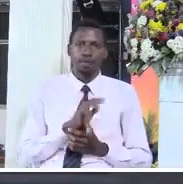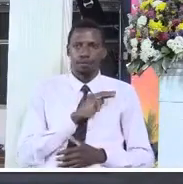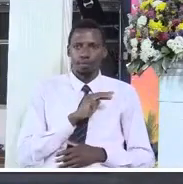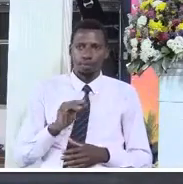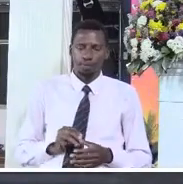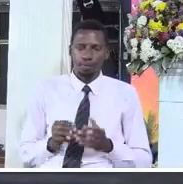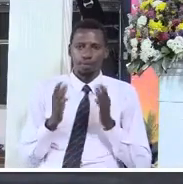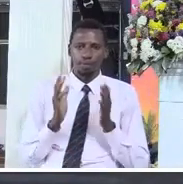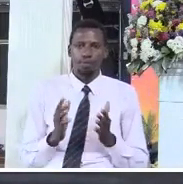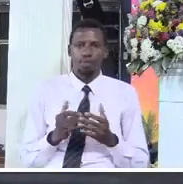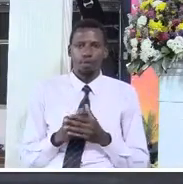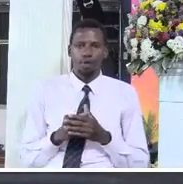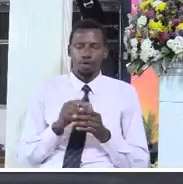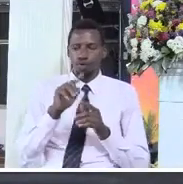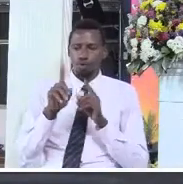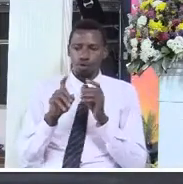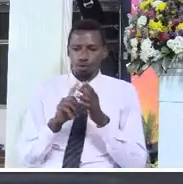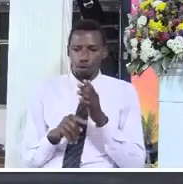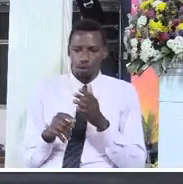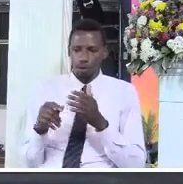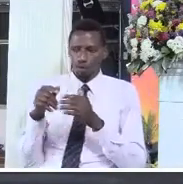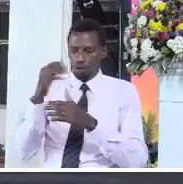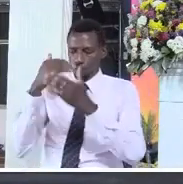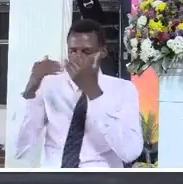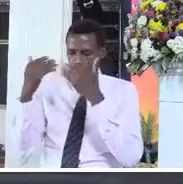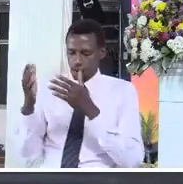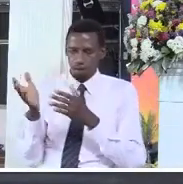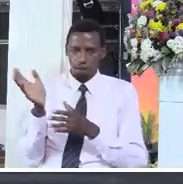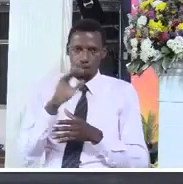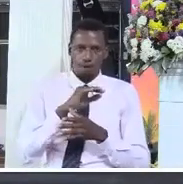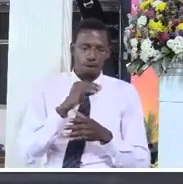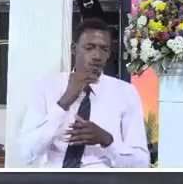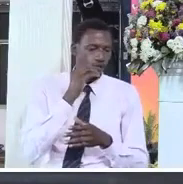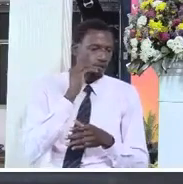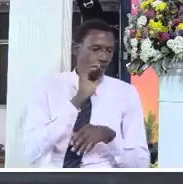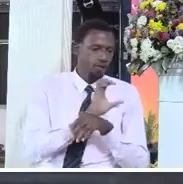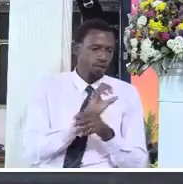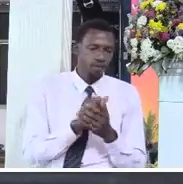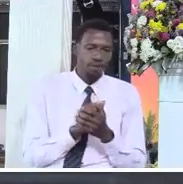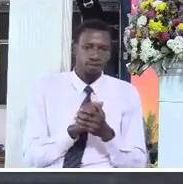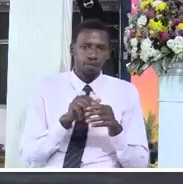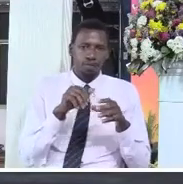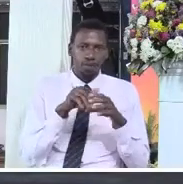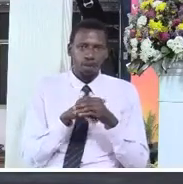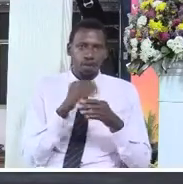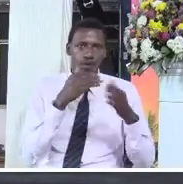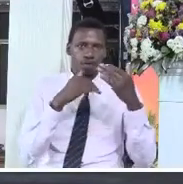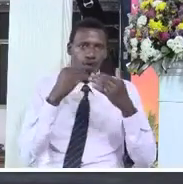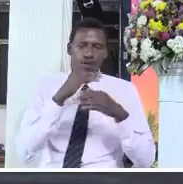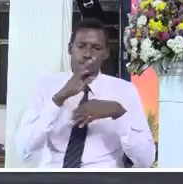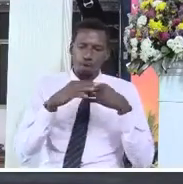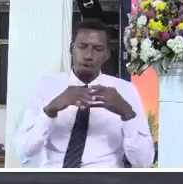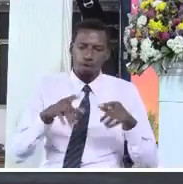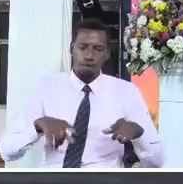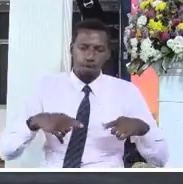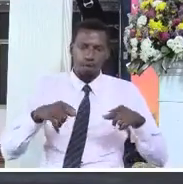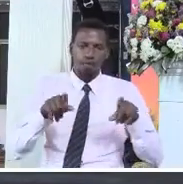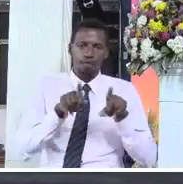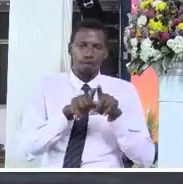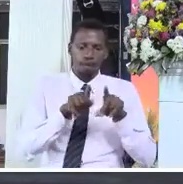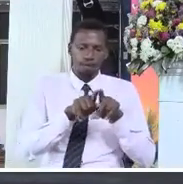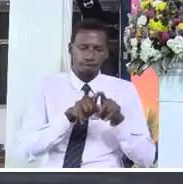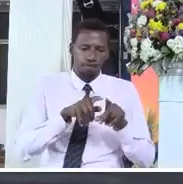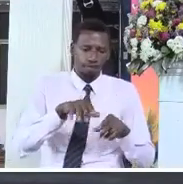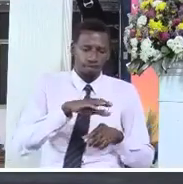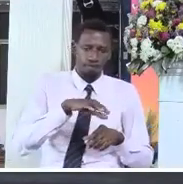have come to the local church. In the university, you are all living around in the same place. You have the